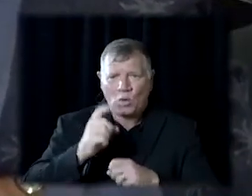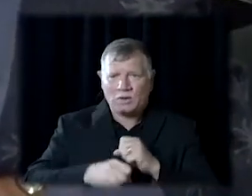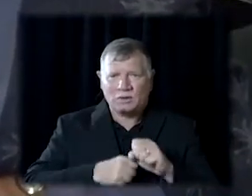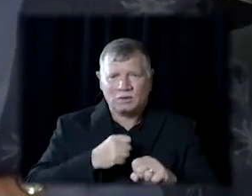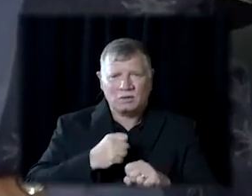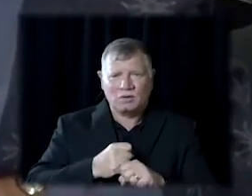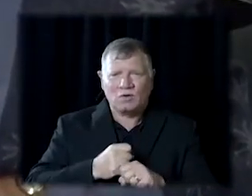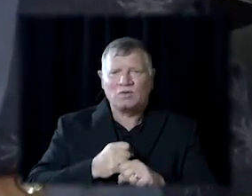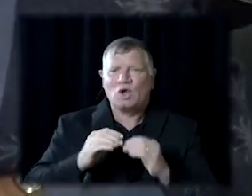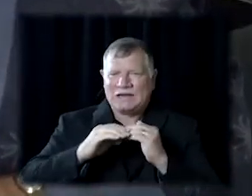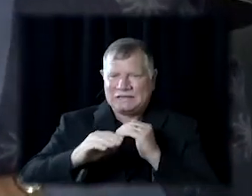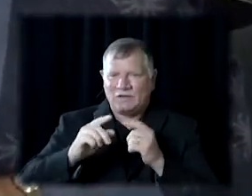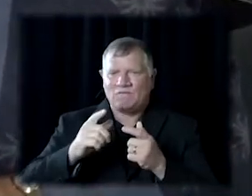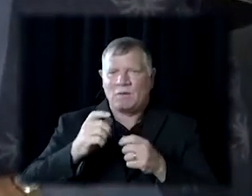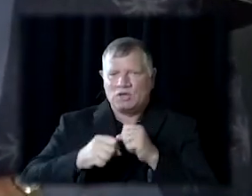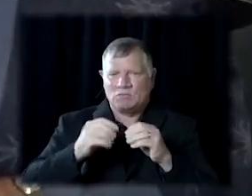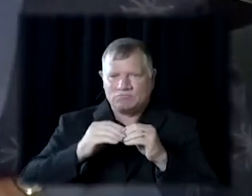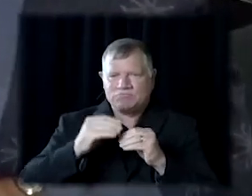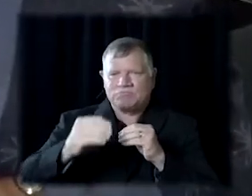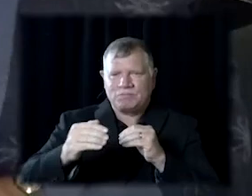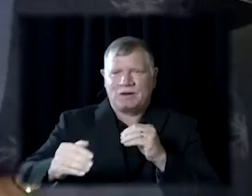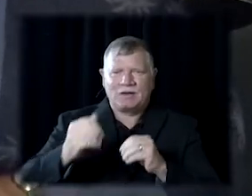1 year and it goes away. It's consistent going forward.